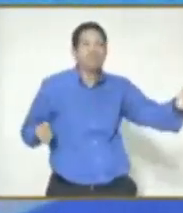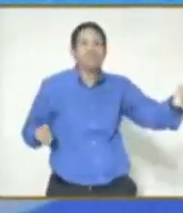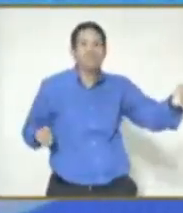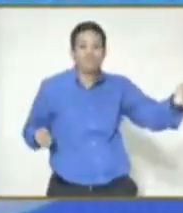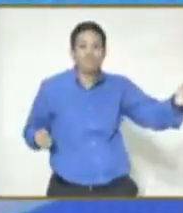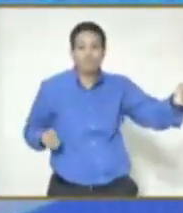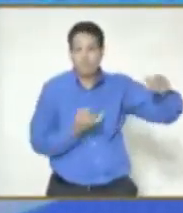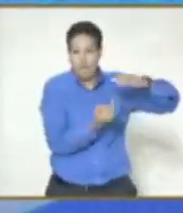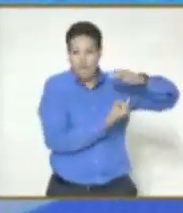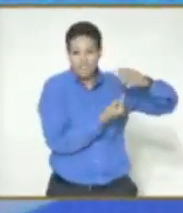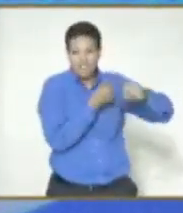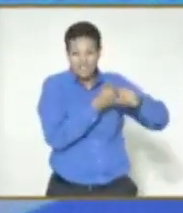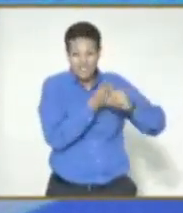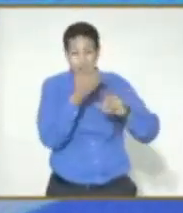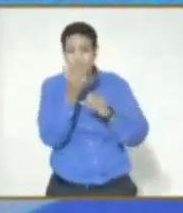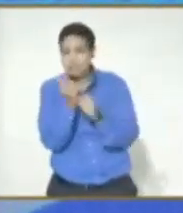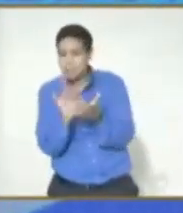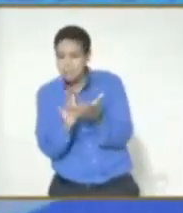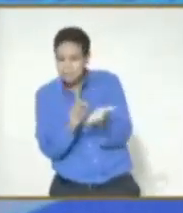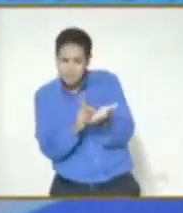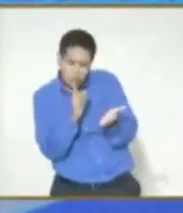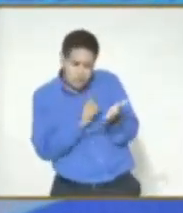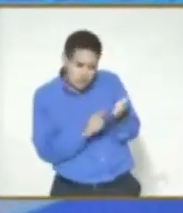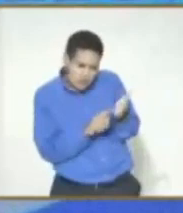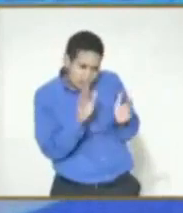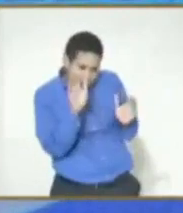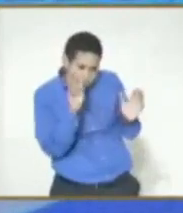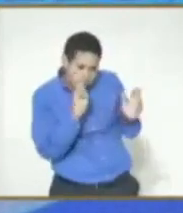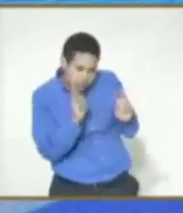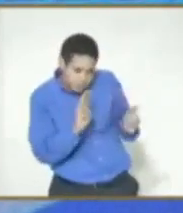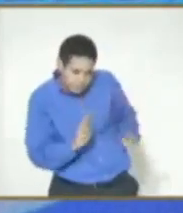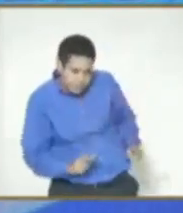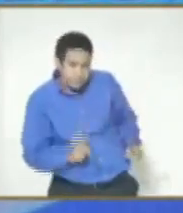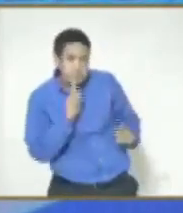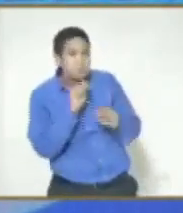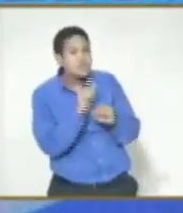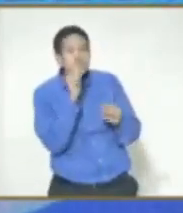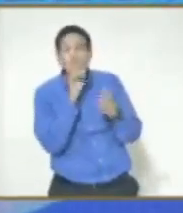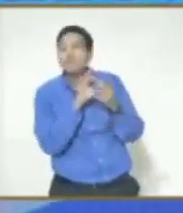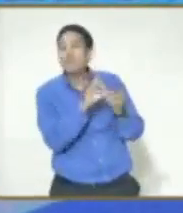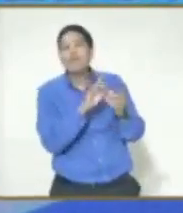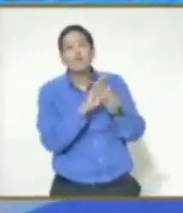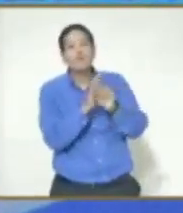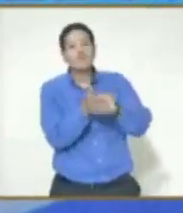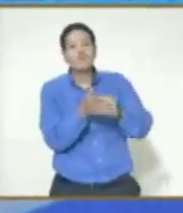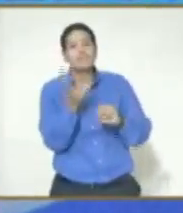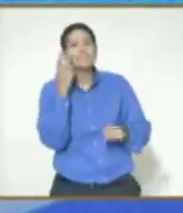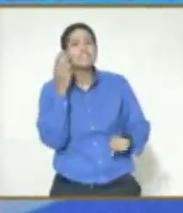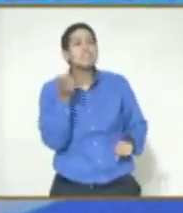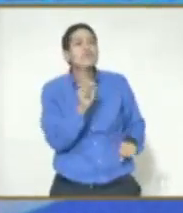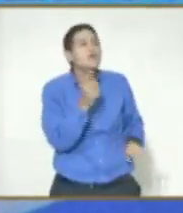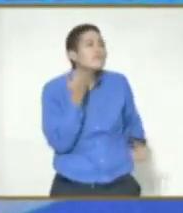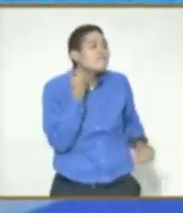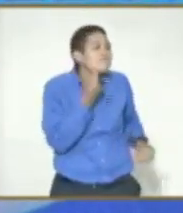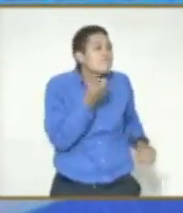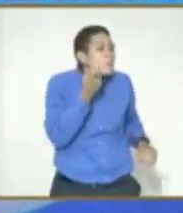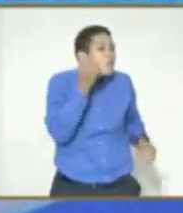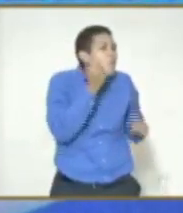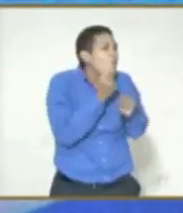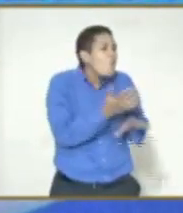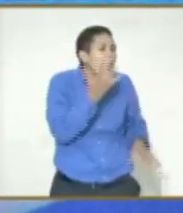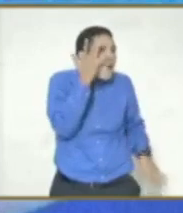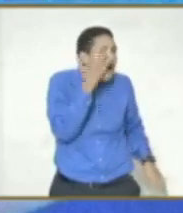to get the medical doctors to check them out to ensure that this is not COVID related, or to see where the source of the fever is. And